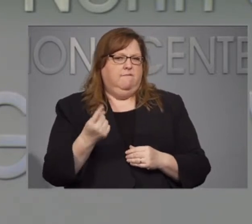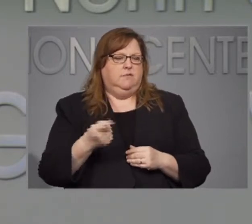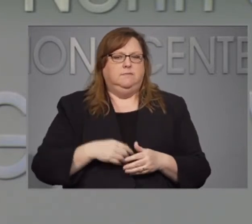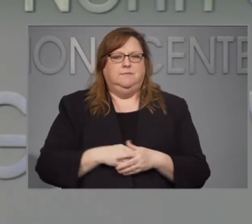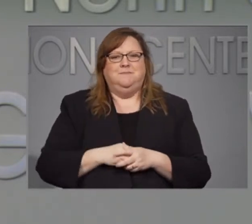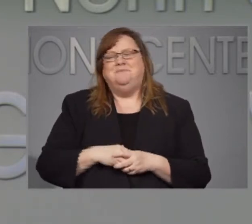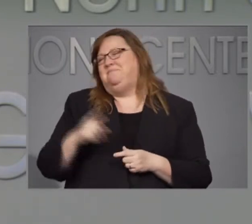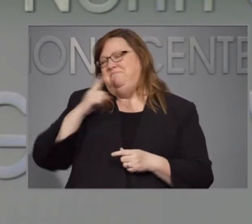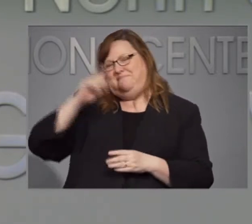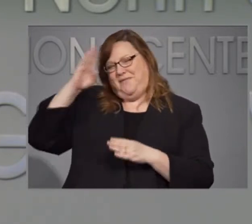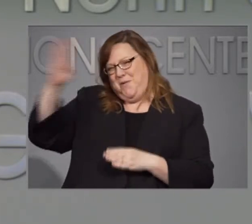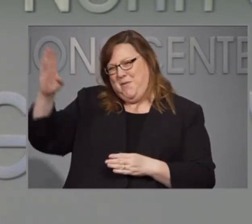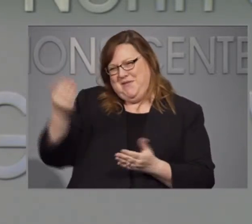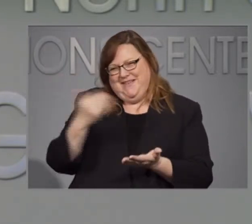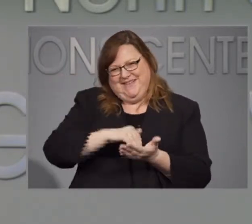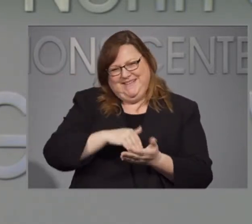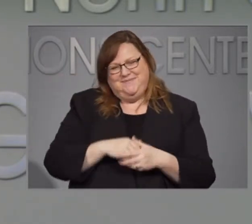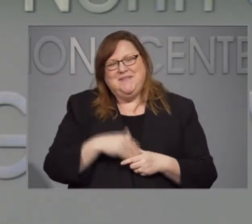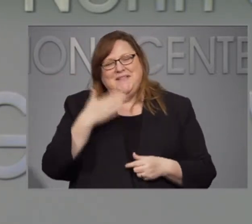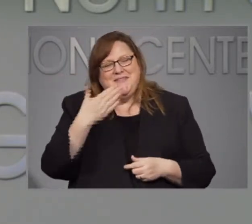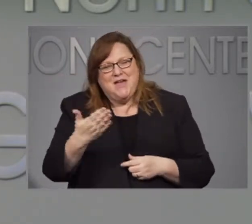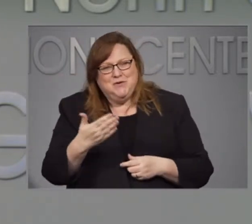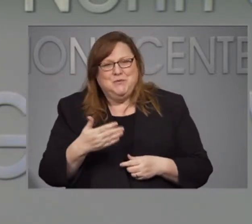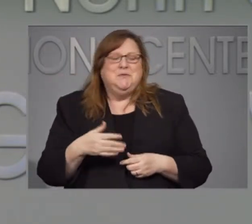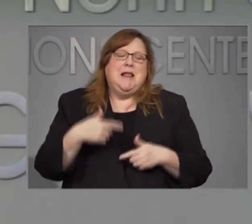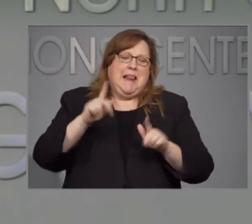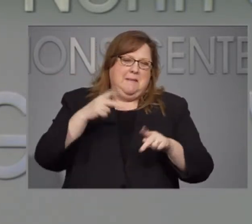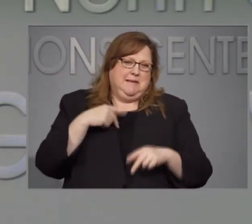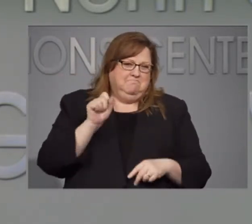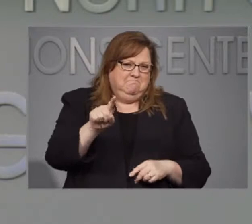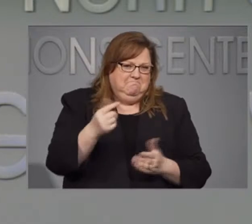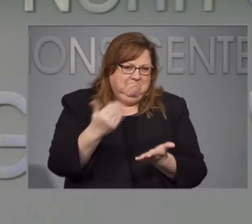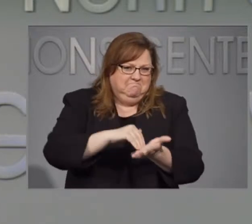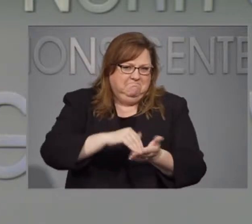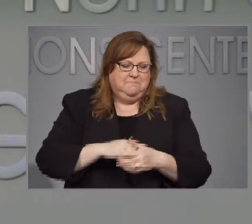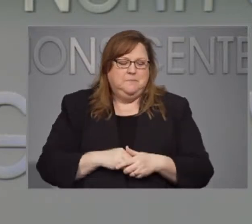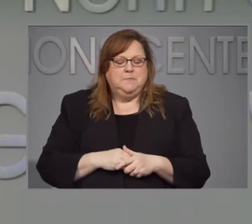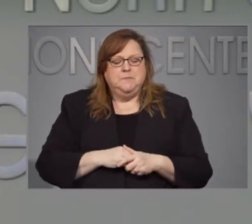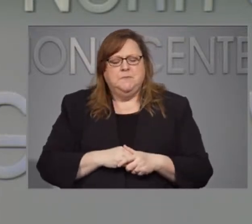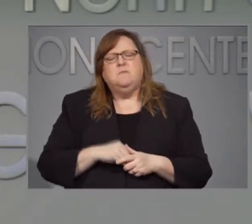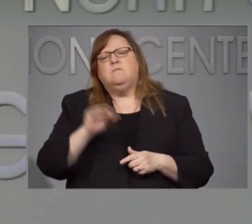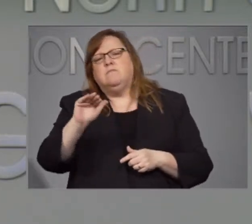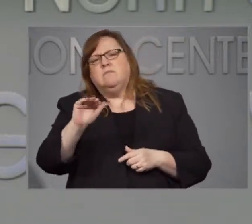Hello again. Thanks very much for taking this question. Dr.